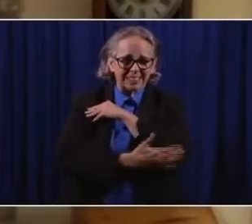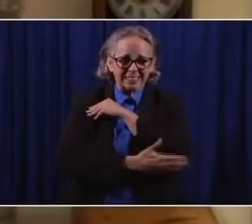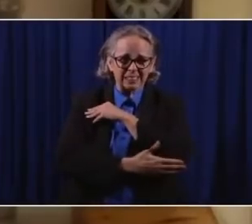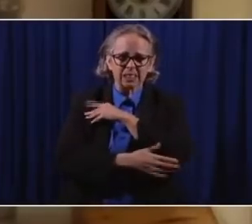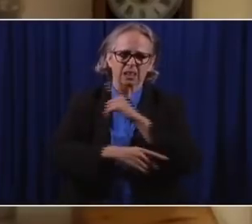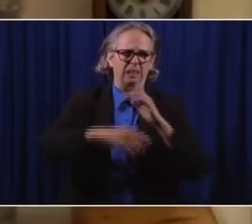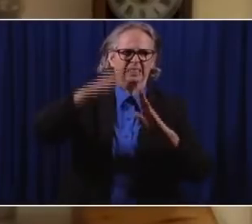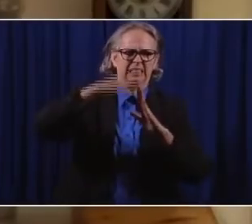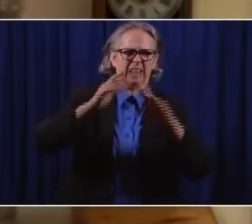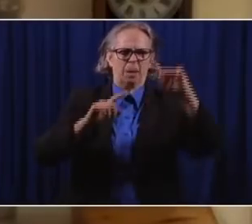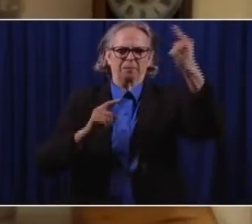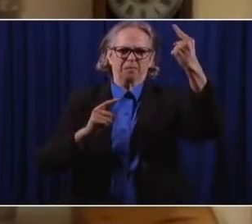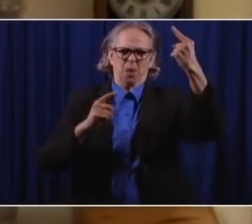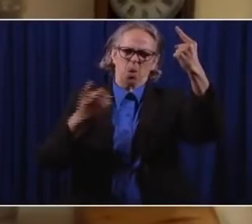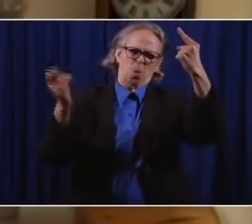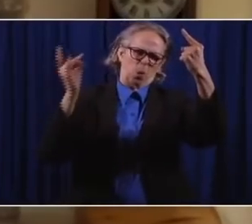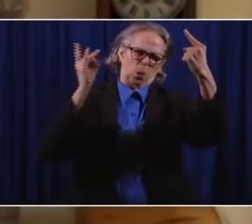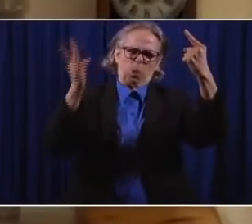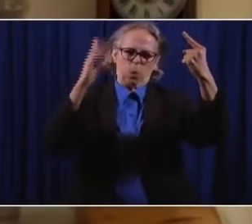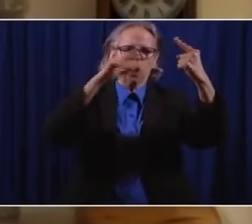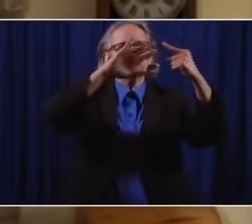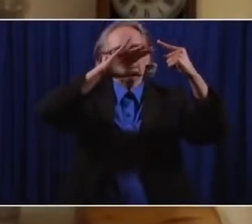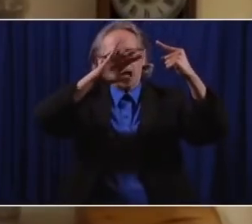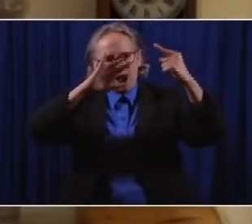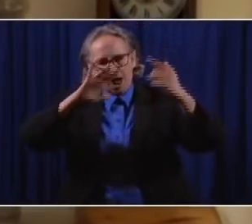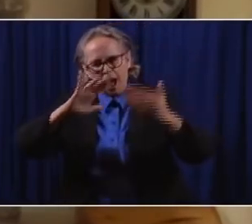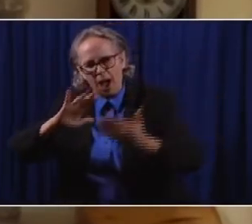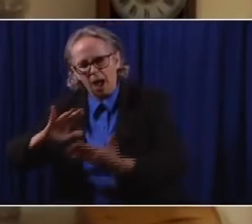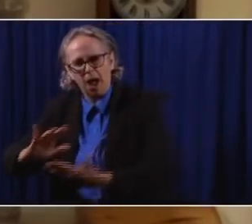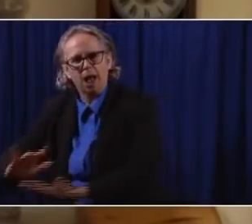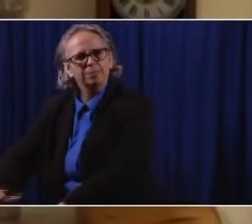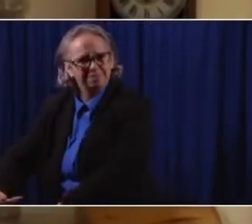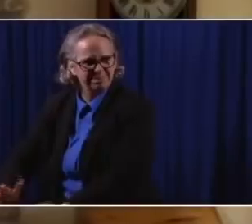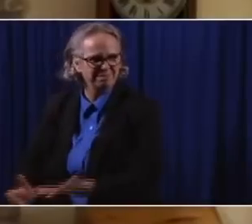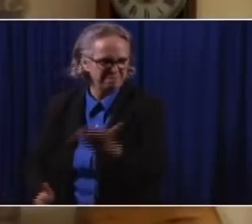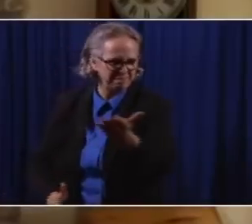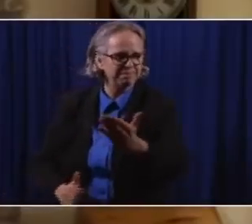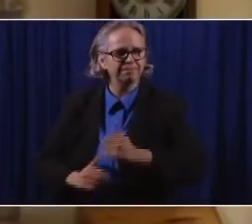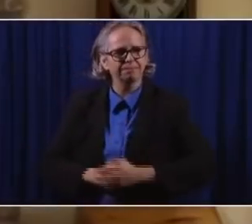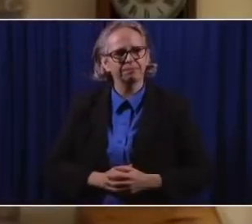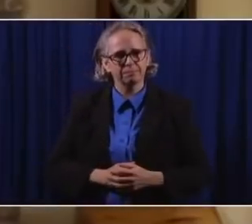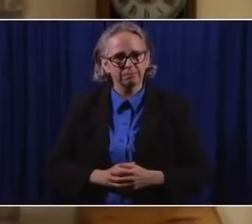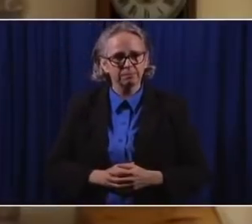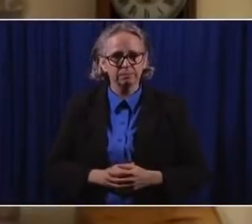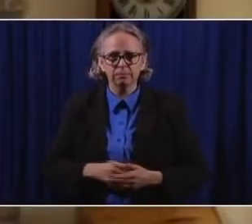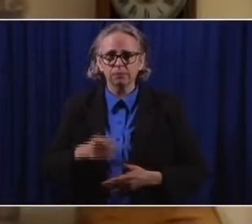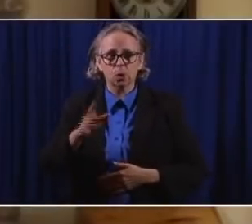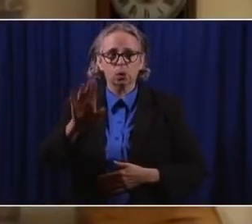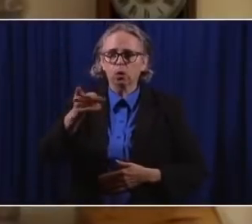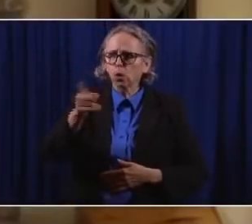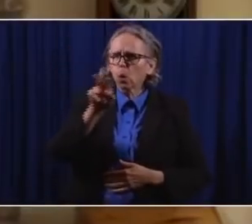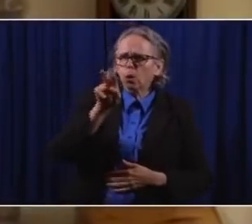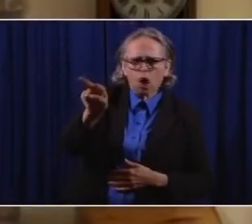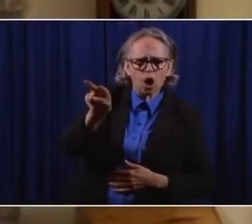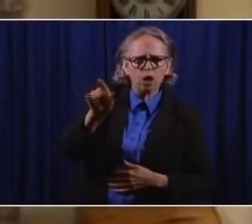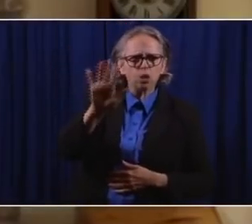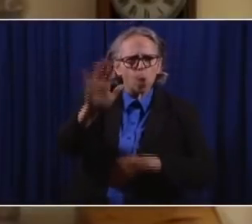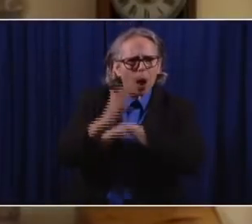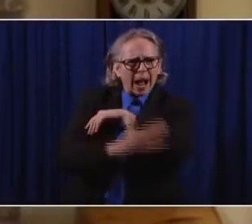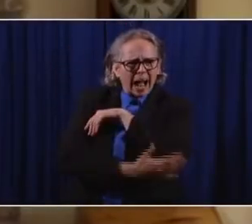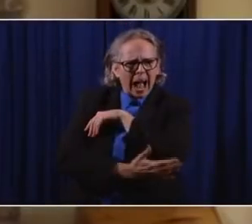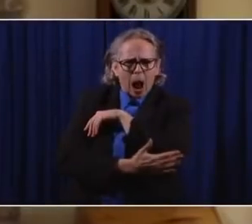there's two really big things to look at as you see how your county is doing. One is the color-coded